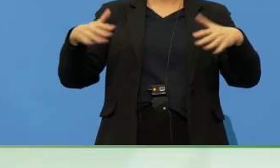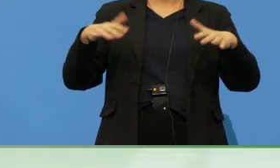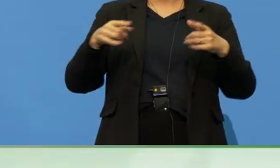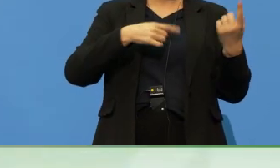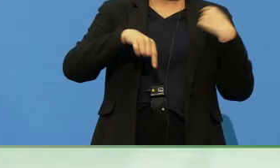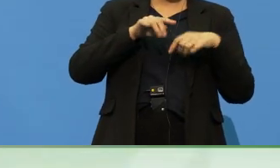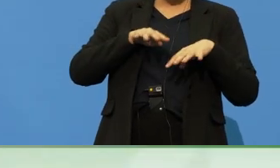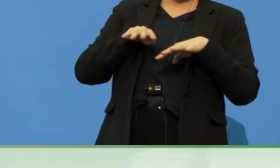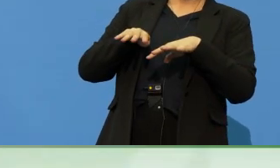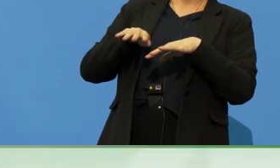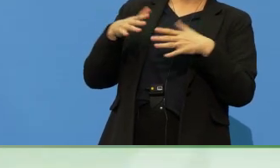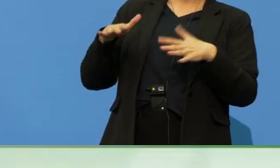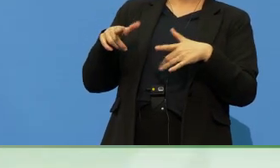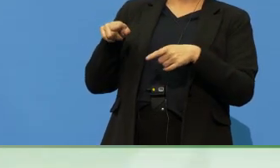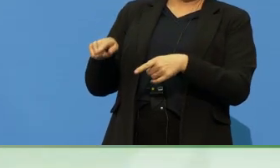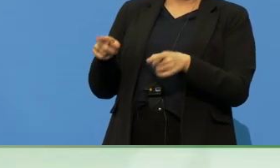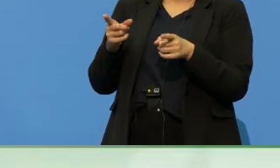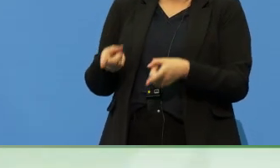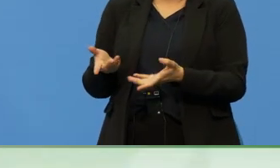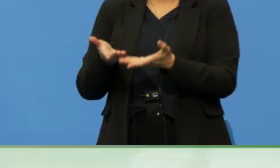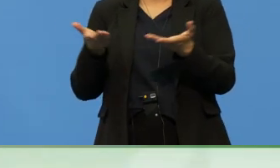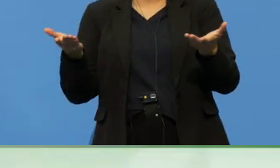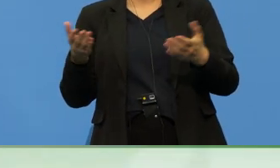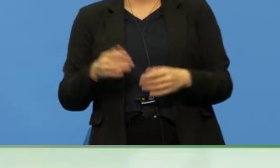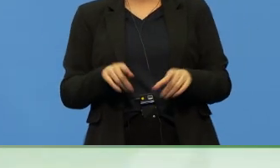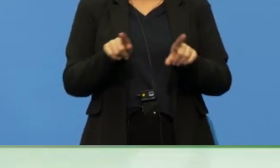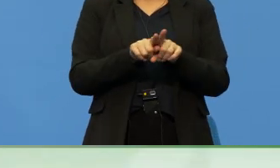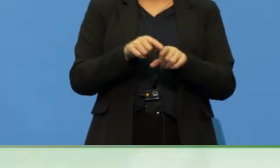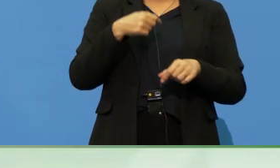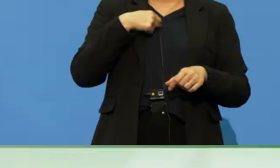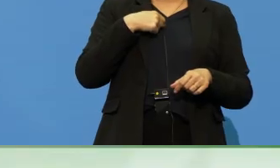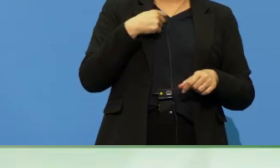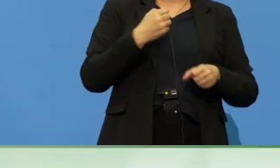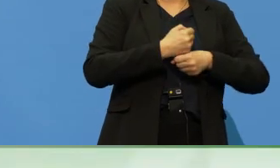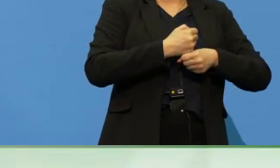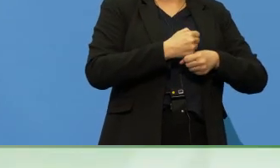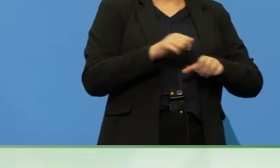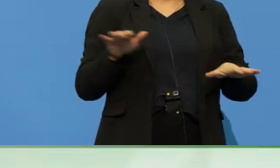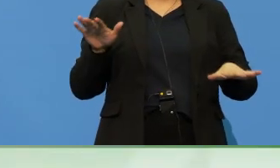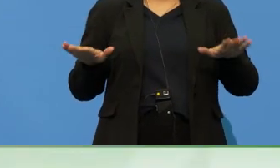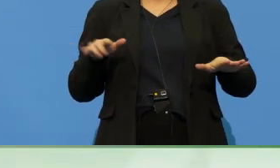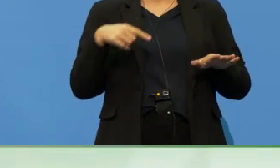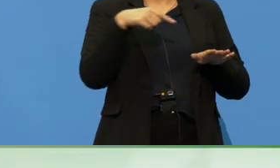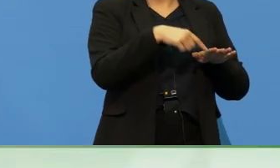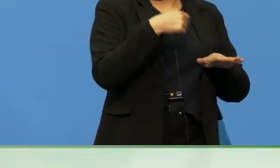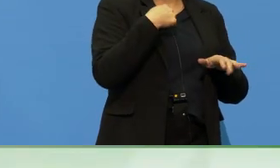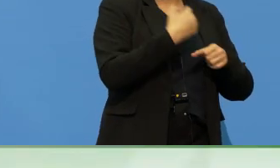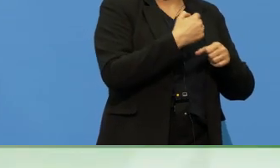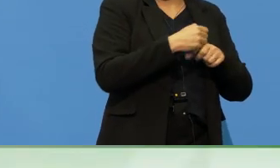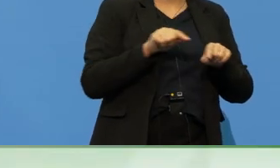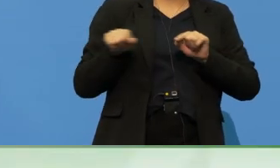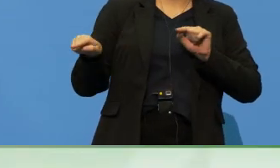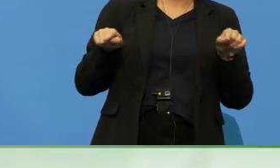very exciting. But of course, that's also what we do in my foundation in Copenhagen, so we are equal minds up